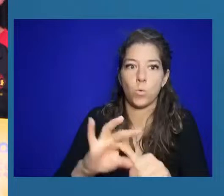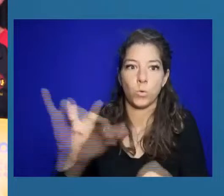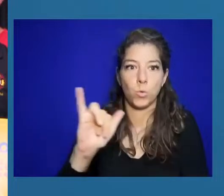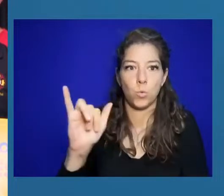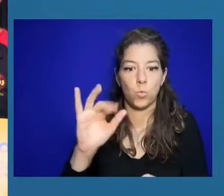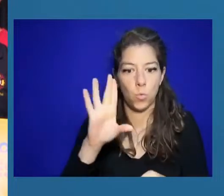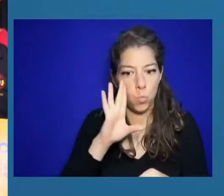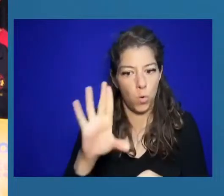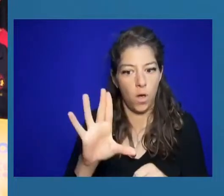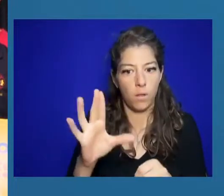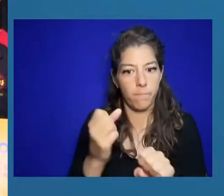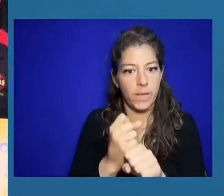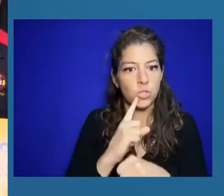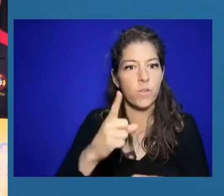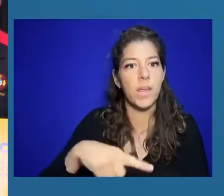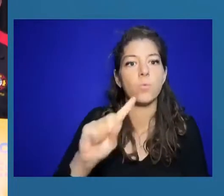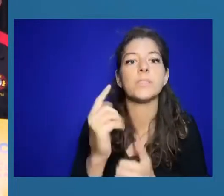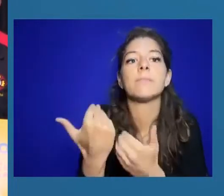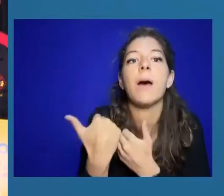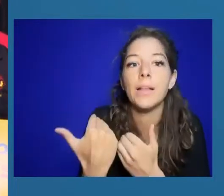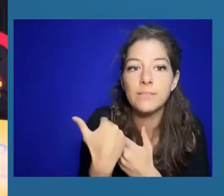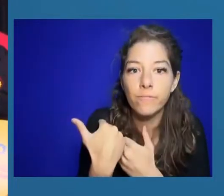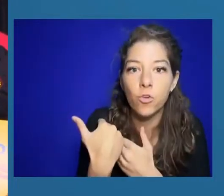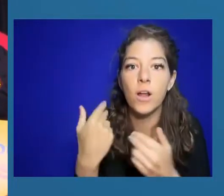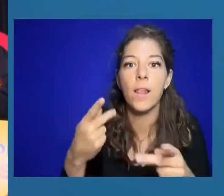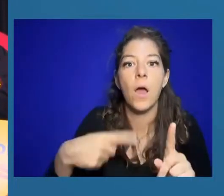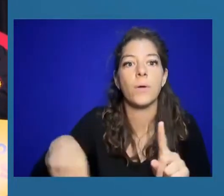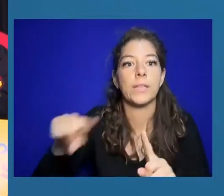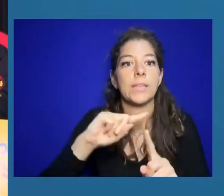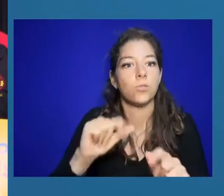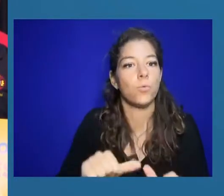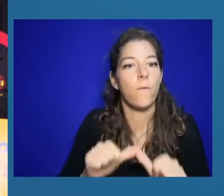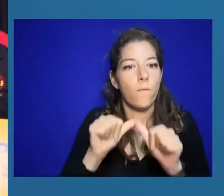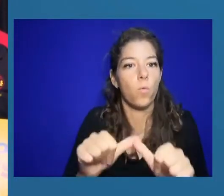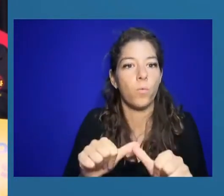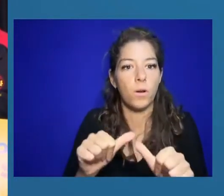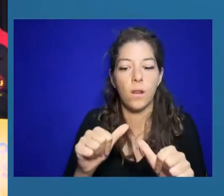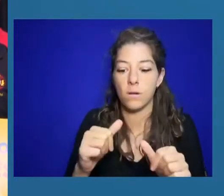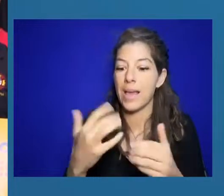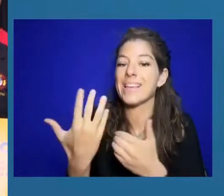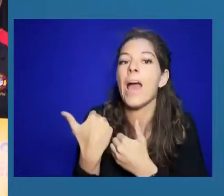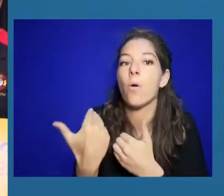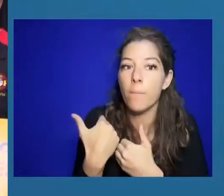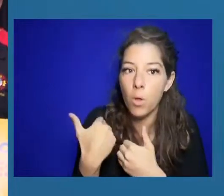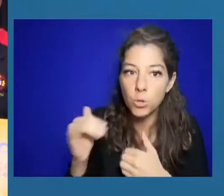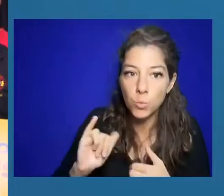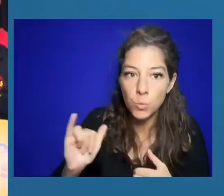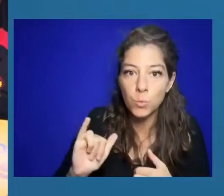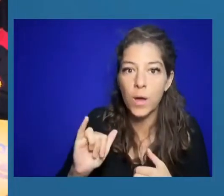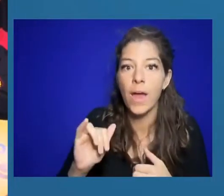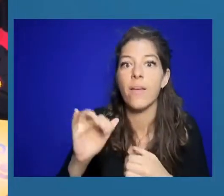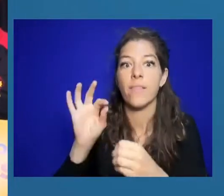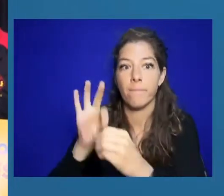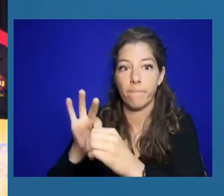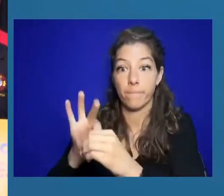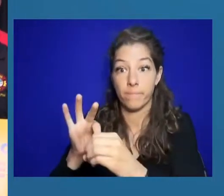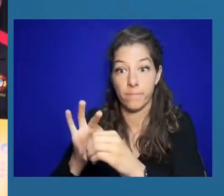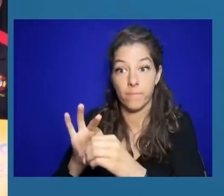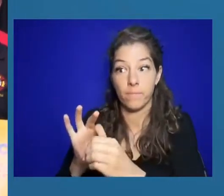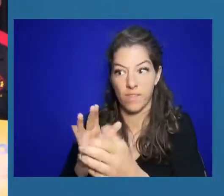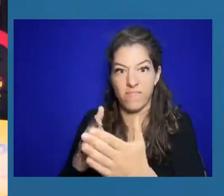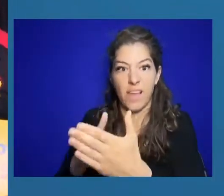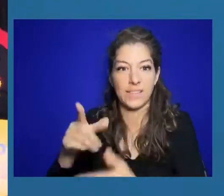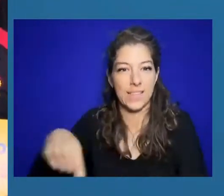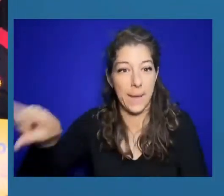those responsible that are allowing these cuts to go forward, and we're going to hold them accountable at the ballot booth. Are you with me?